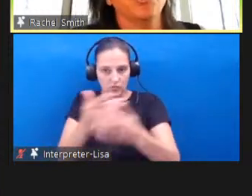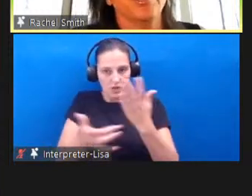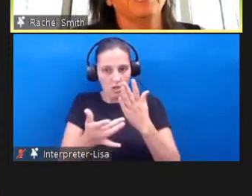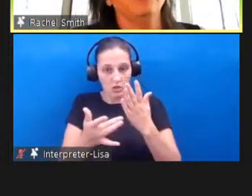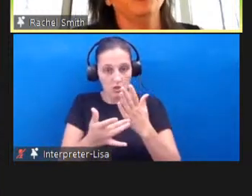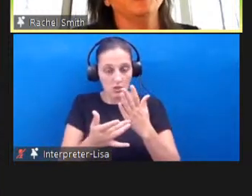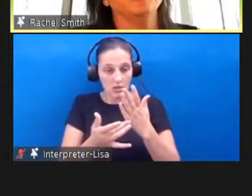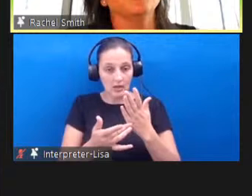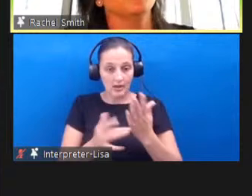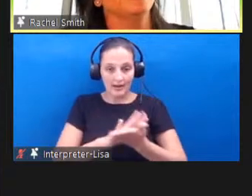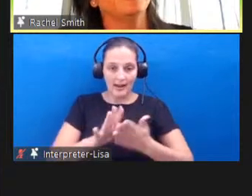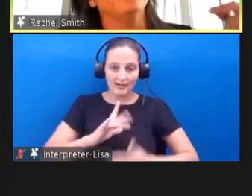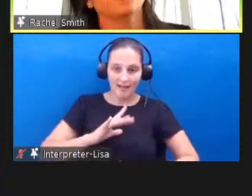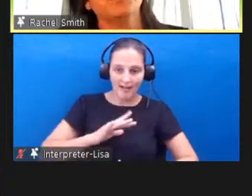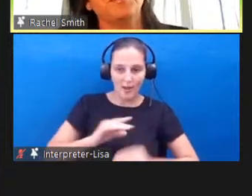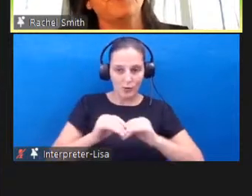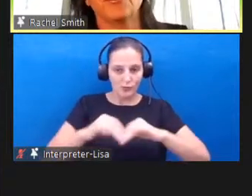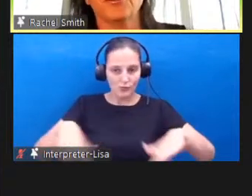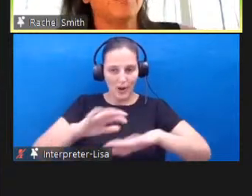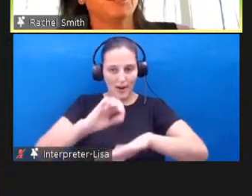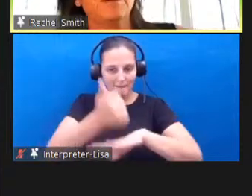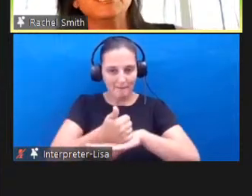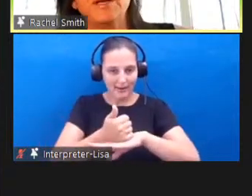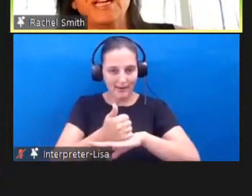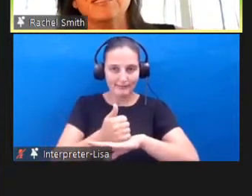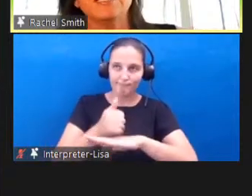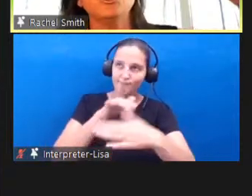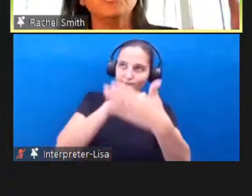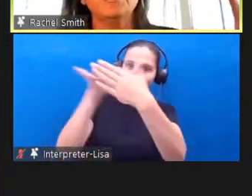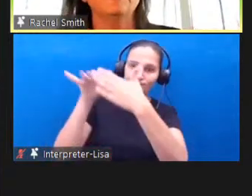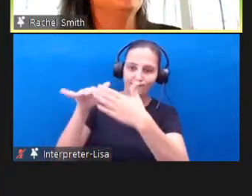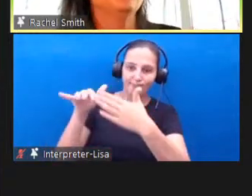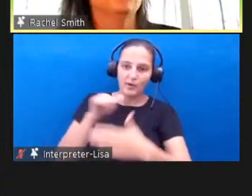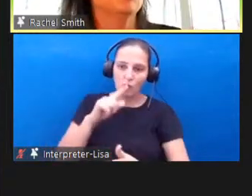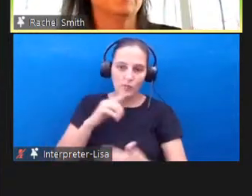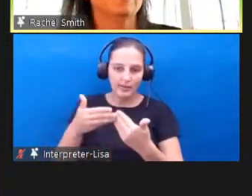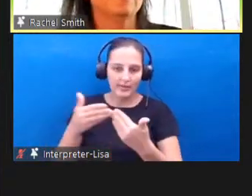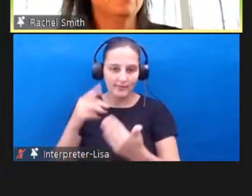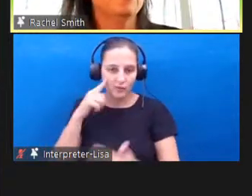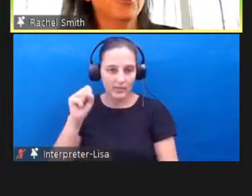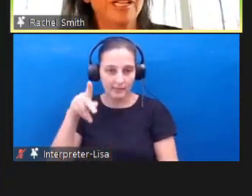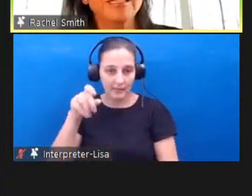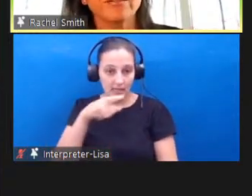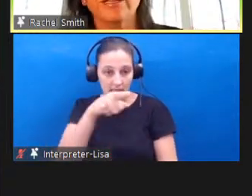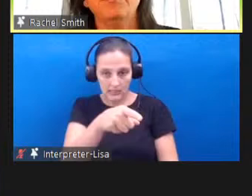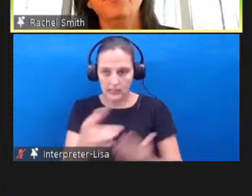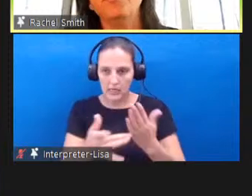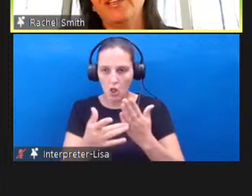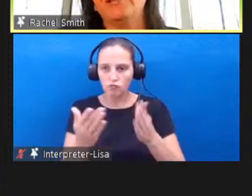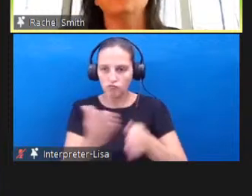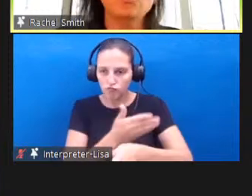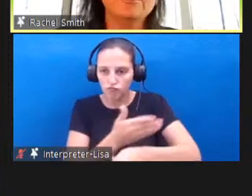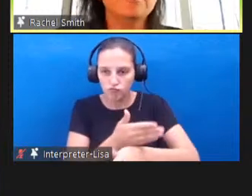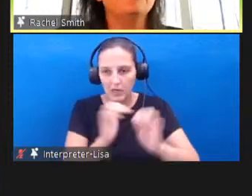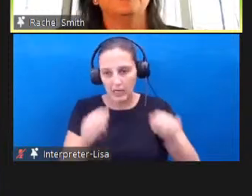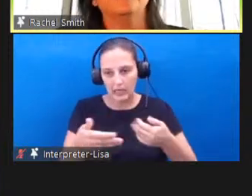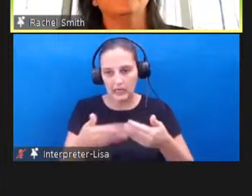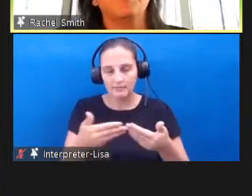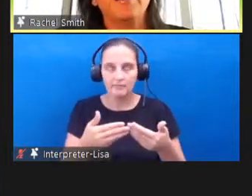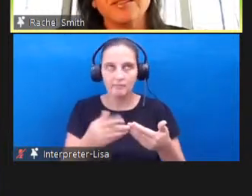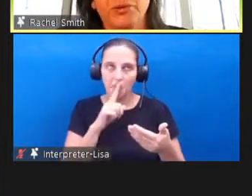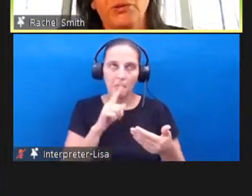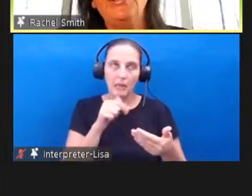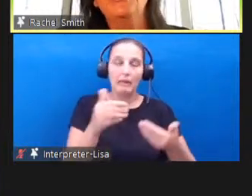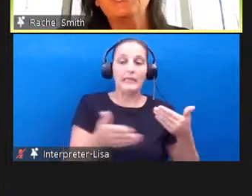ground-based astronomy, which isn't so easy for space, is you can update your instruments pretty easily. Well, not so easily, but